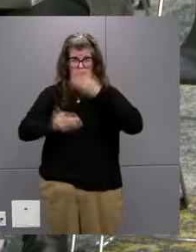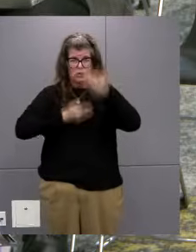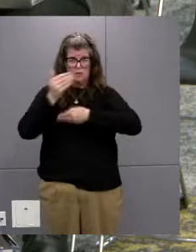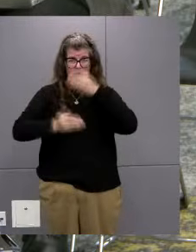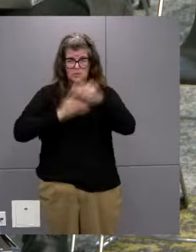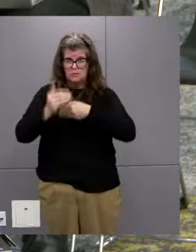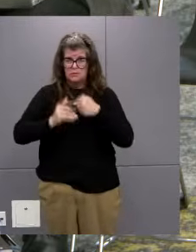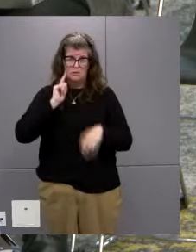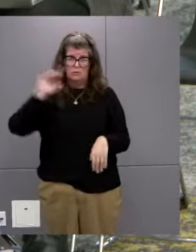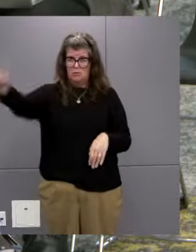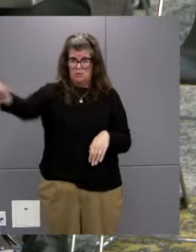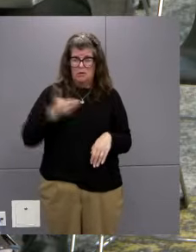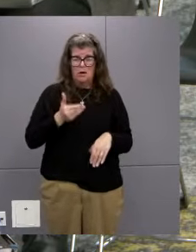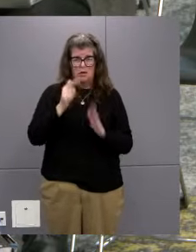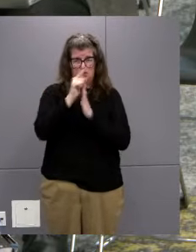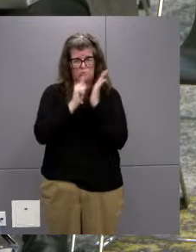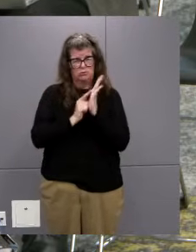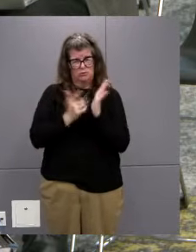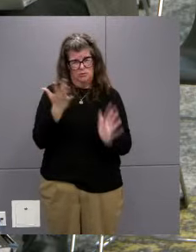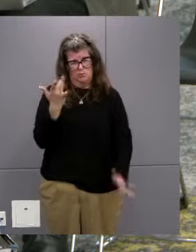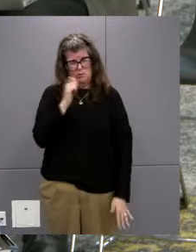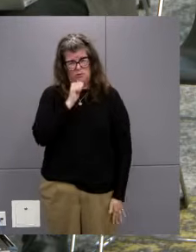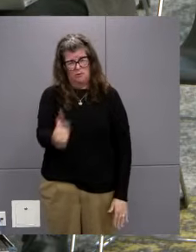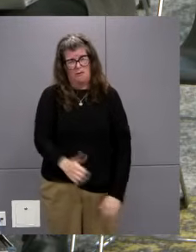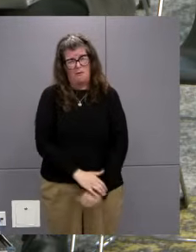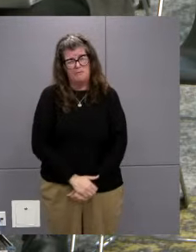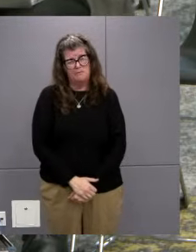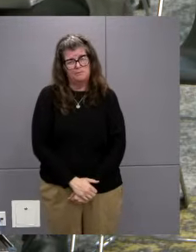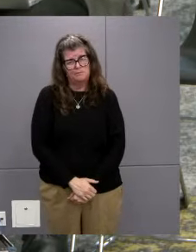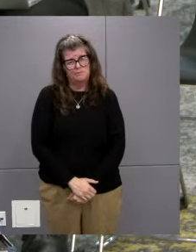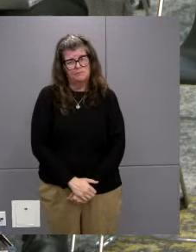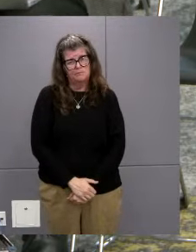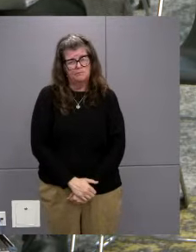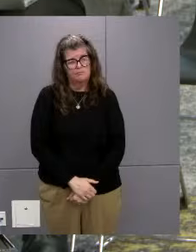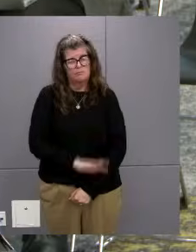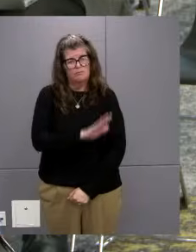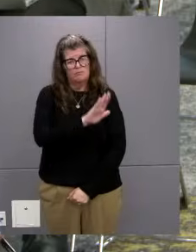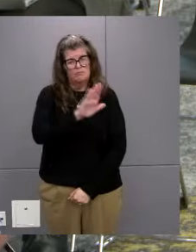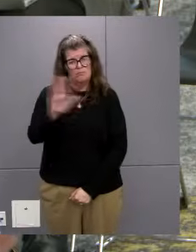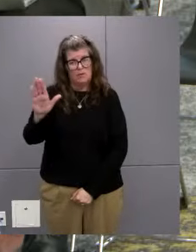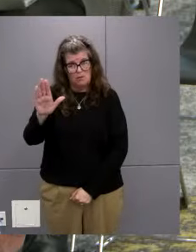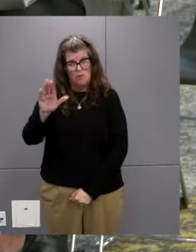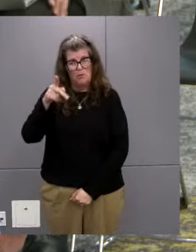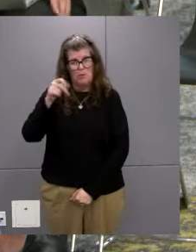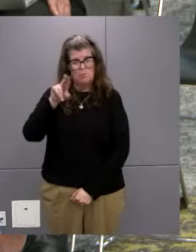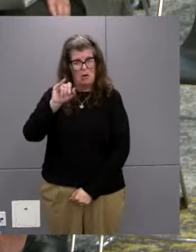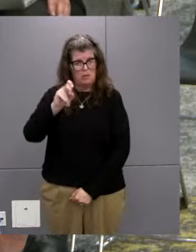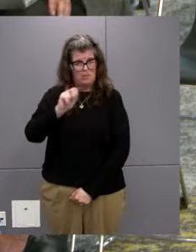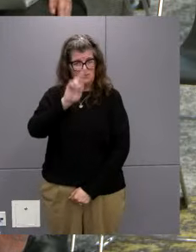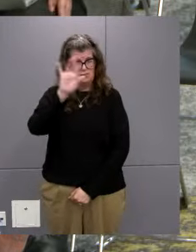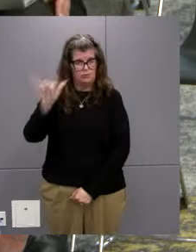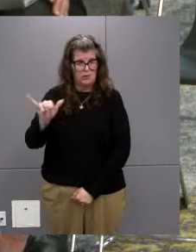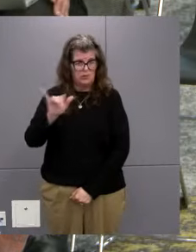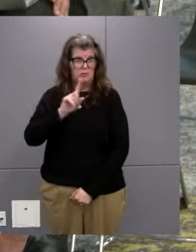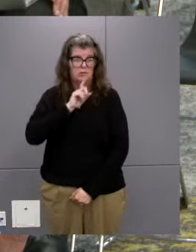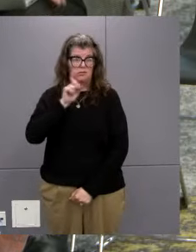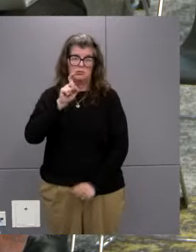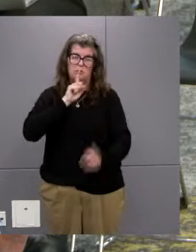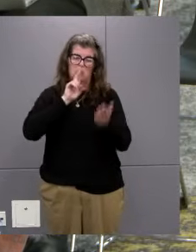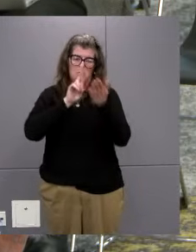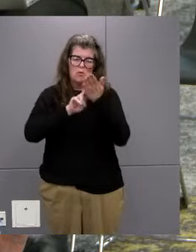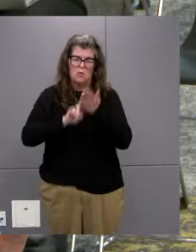an attorney. Why is that? Your parliamentarian was originally appointed to be the recording